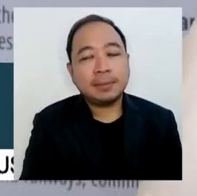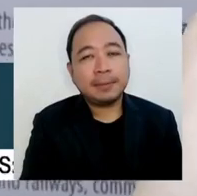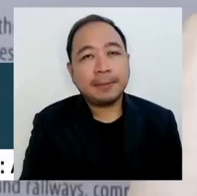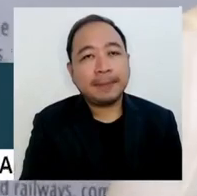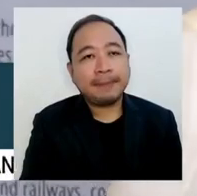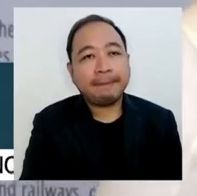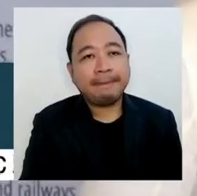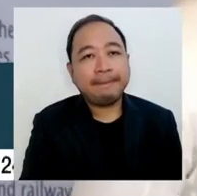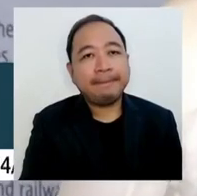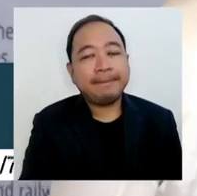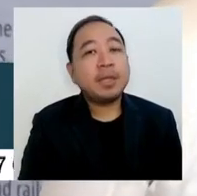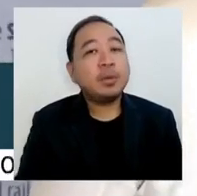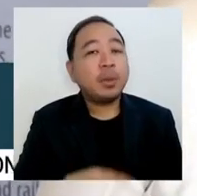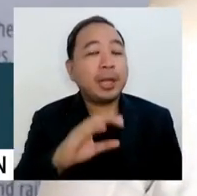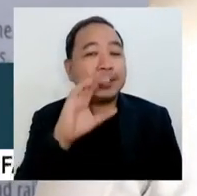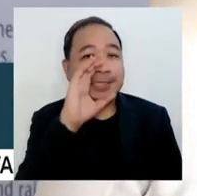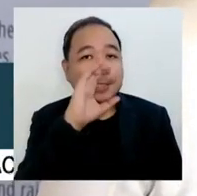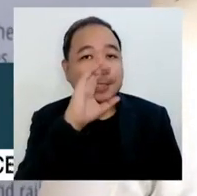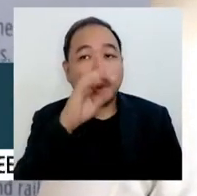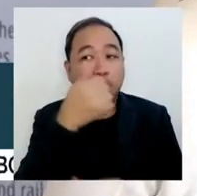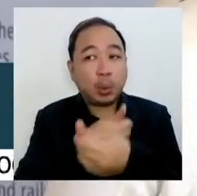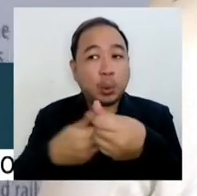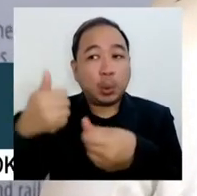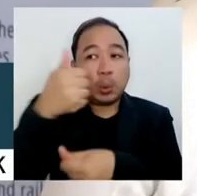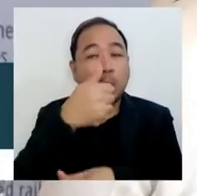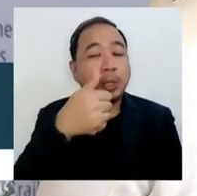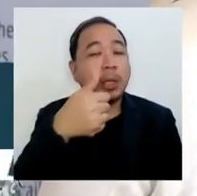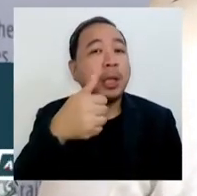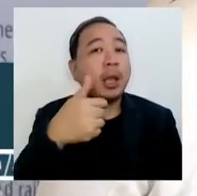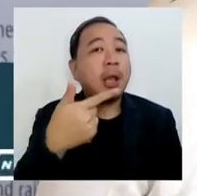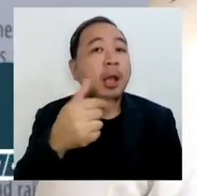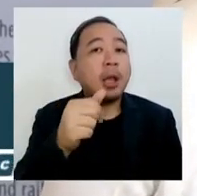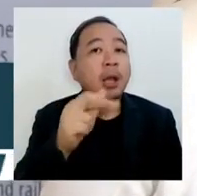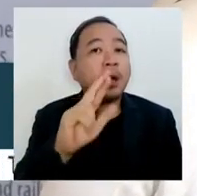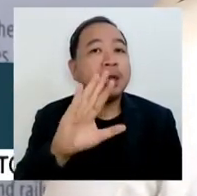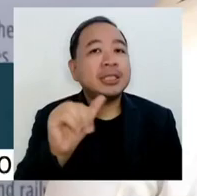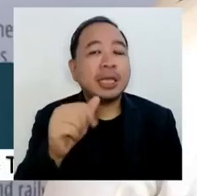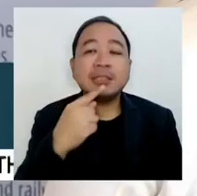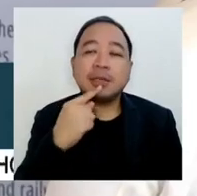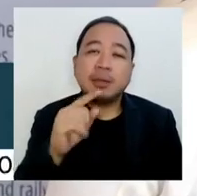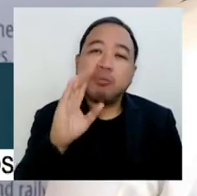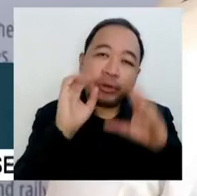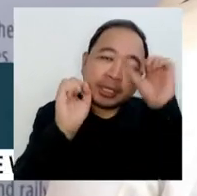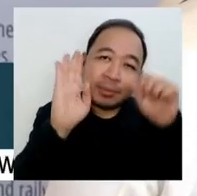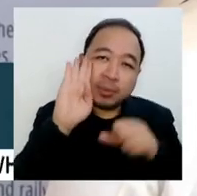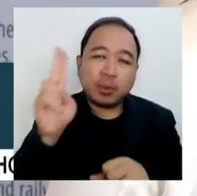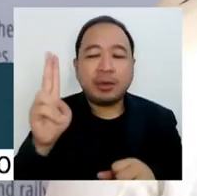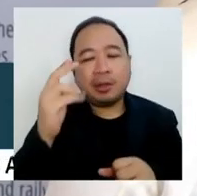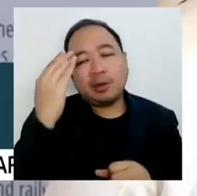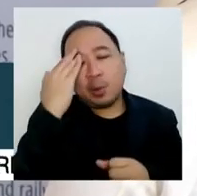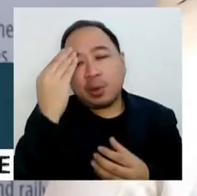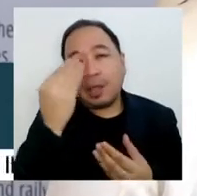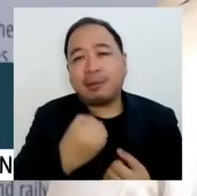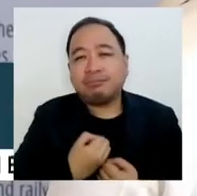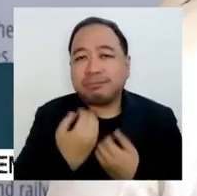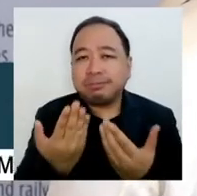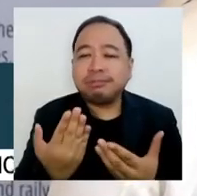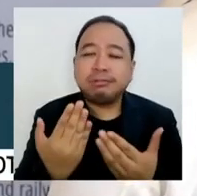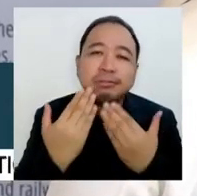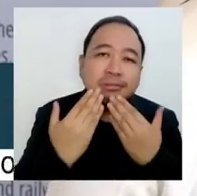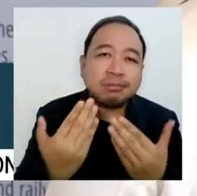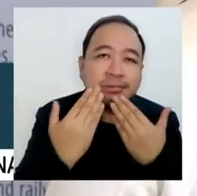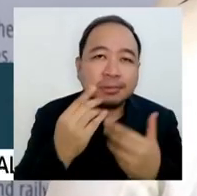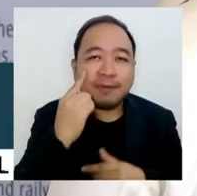Carmina, Cebu Governor Gwendolyn Garcia noted that the president really knows how to express his gratitude towards Cebuanos because